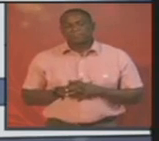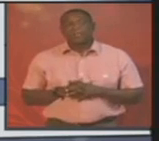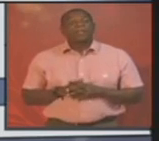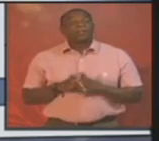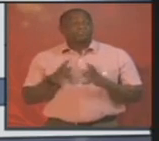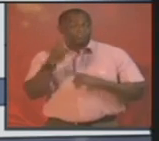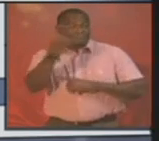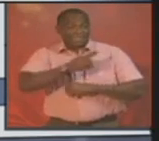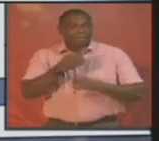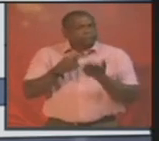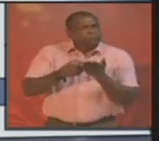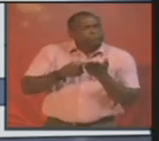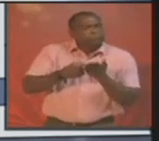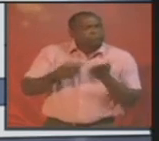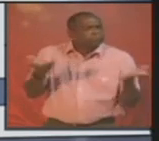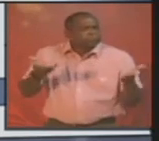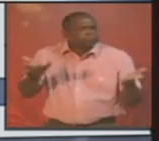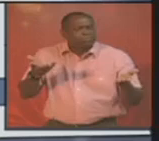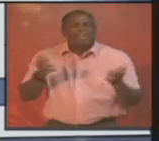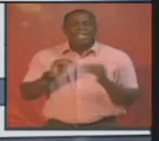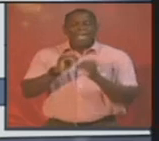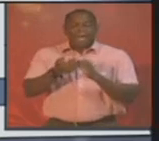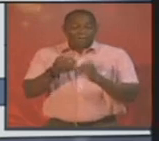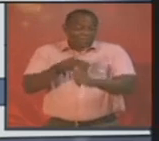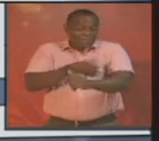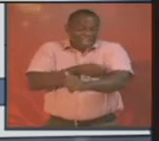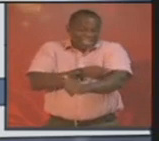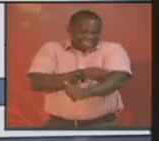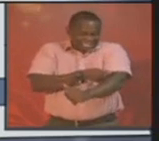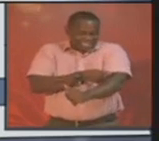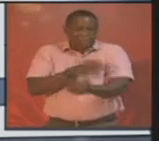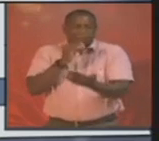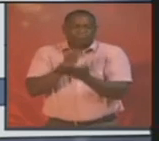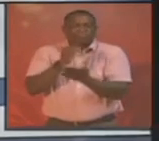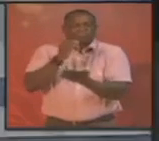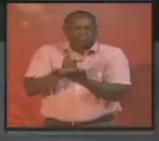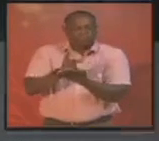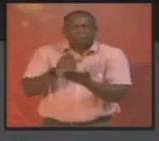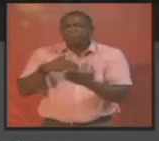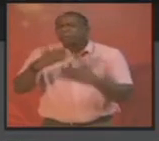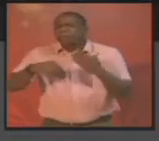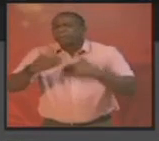we'll be talking about the regulation process for vaccines. First slide, please.